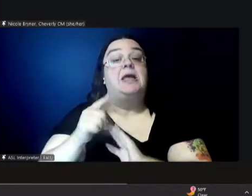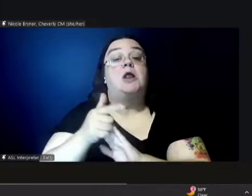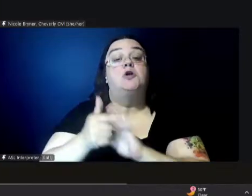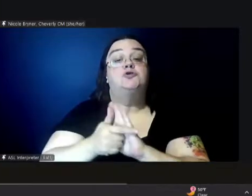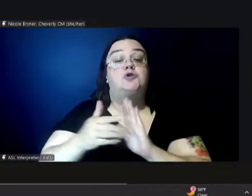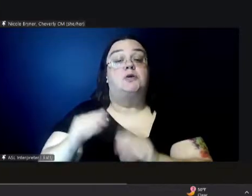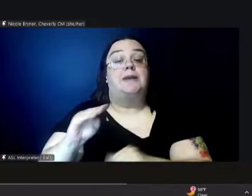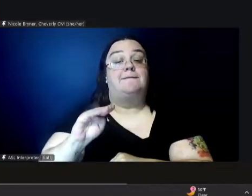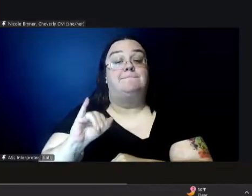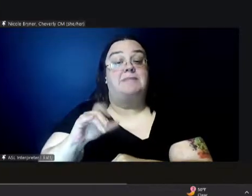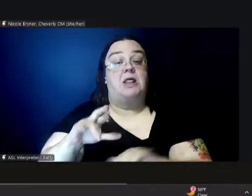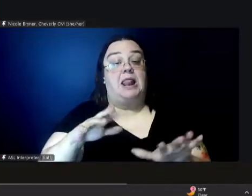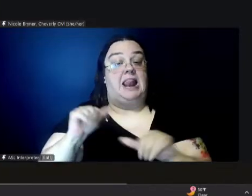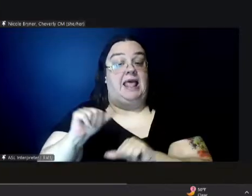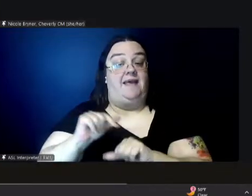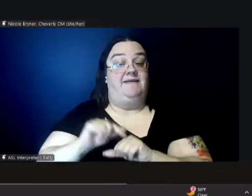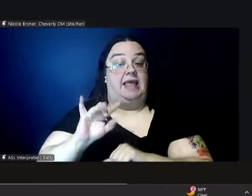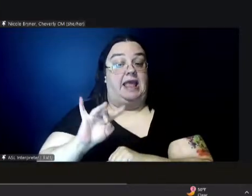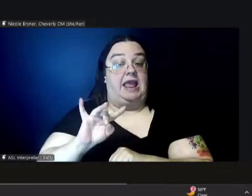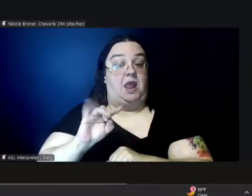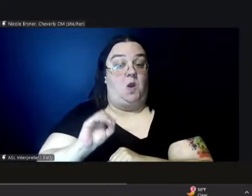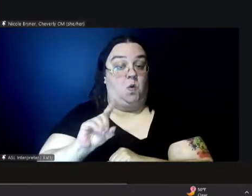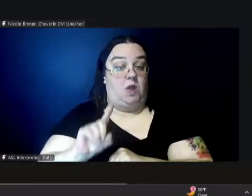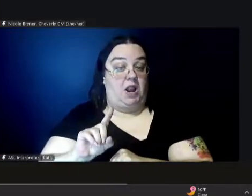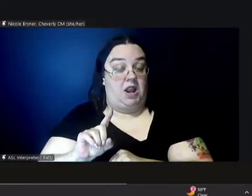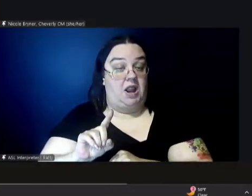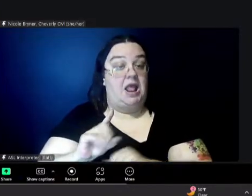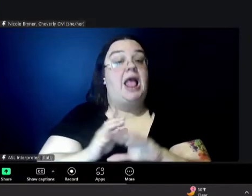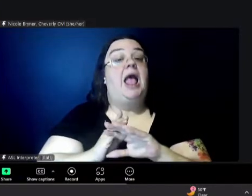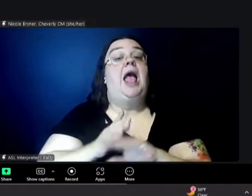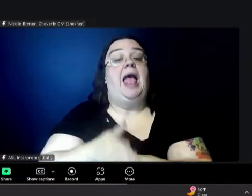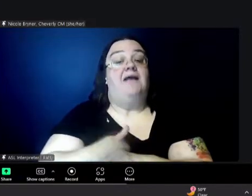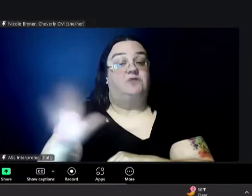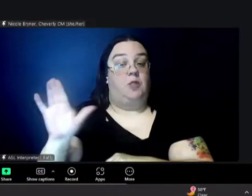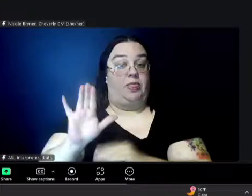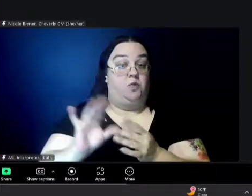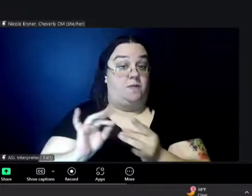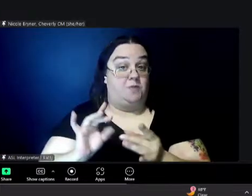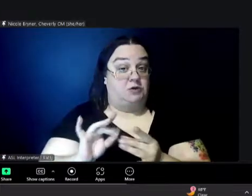at 8:01 after their remarks.